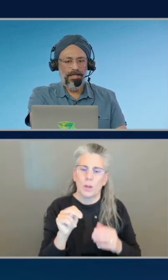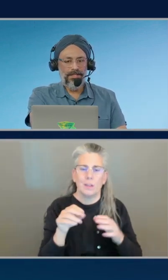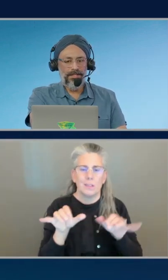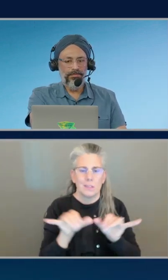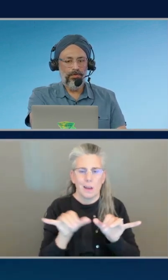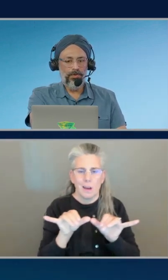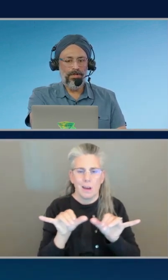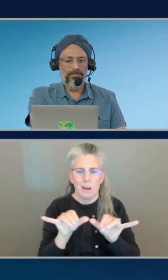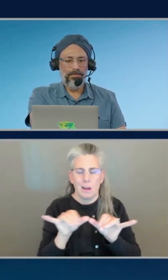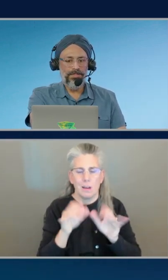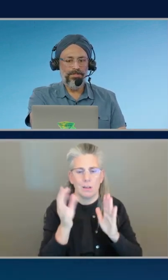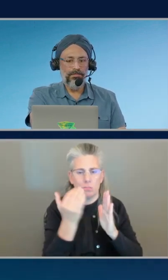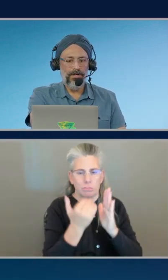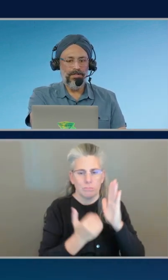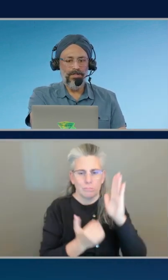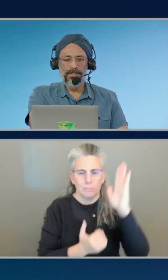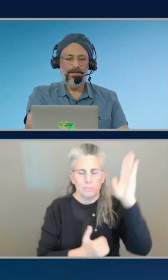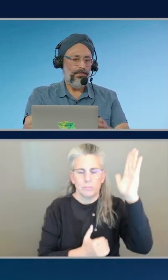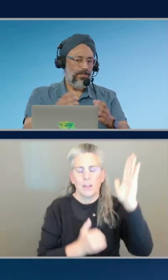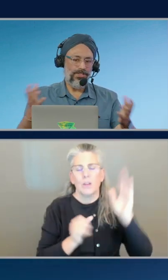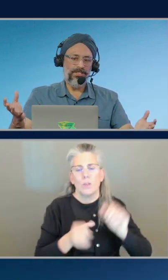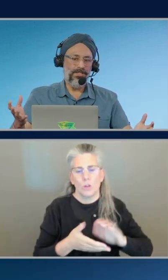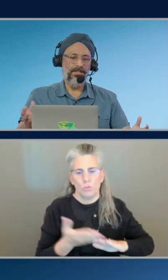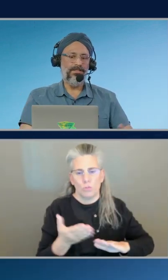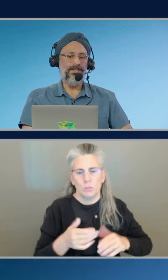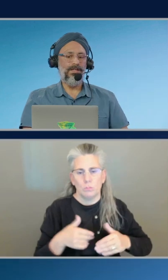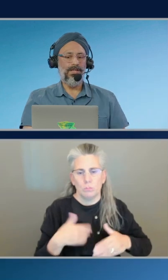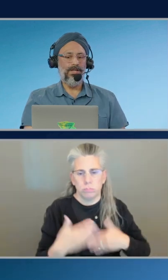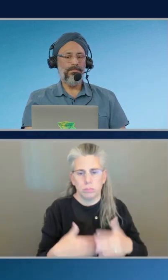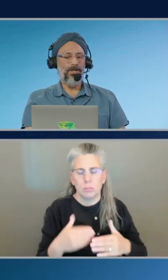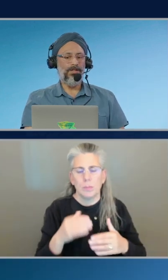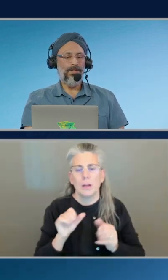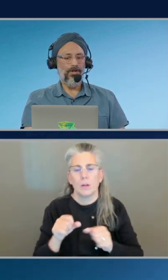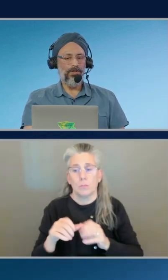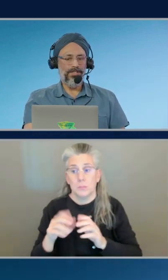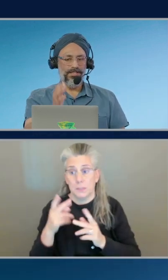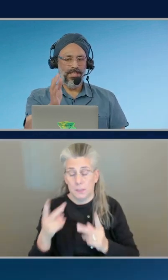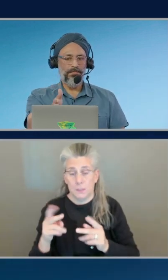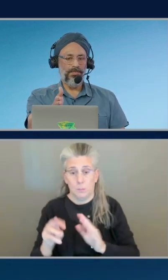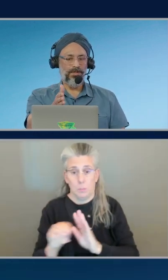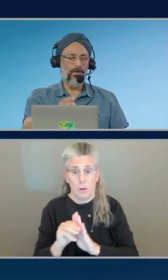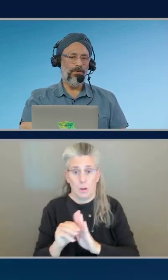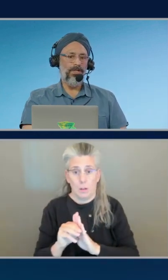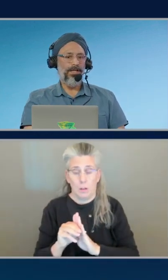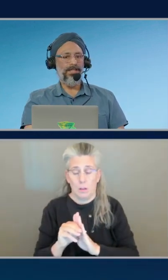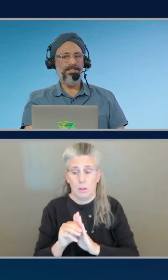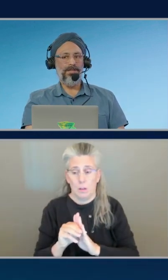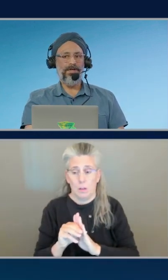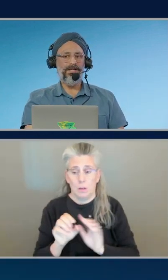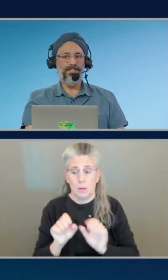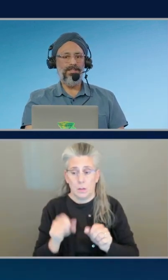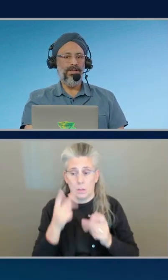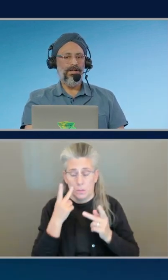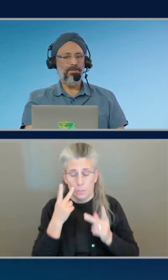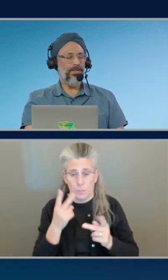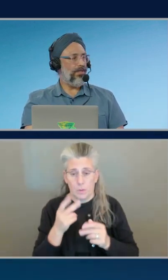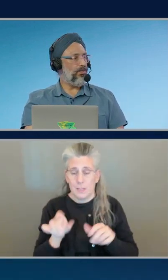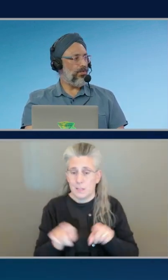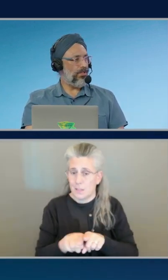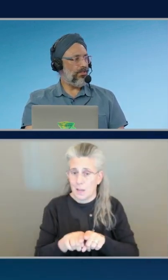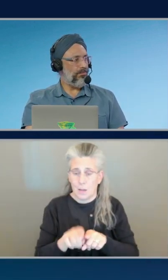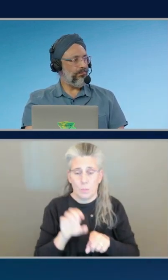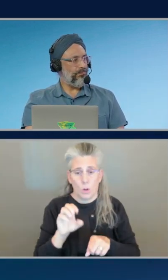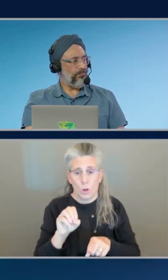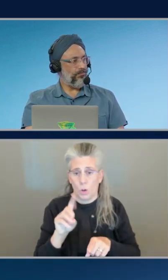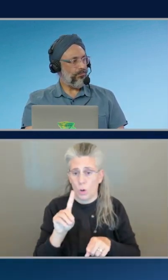Okay. And if you want to run with the Mistral model, it's just another model on the same code and the same ID to get it to